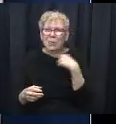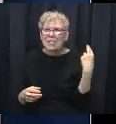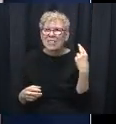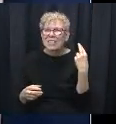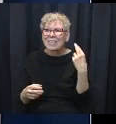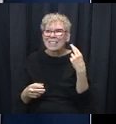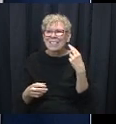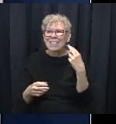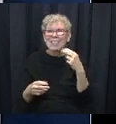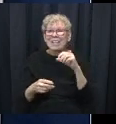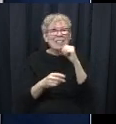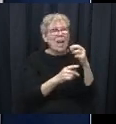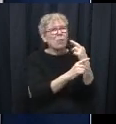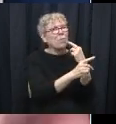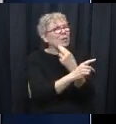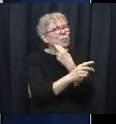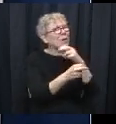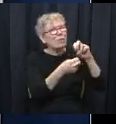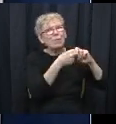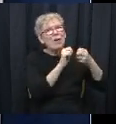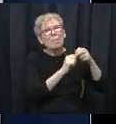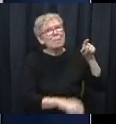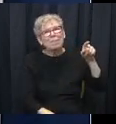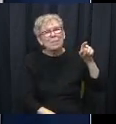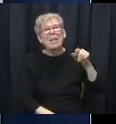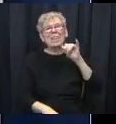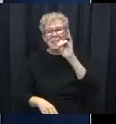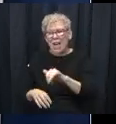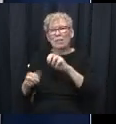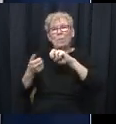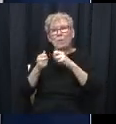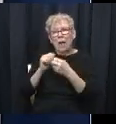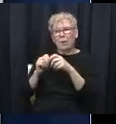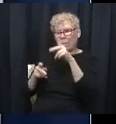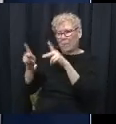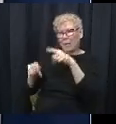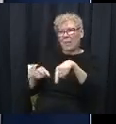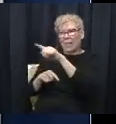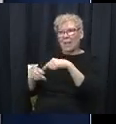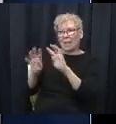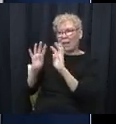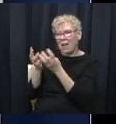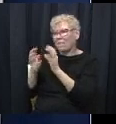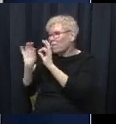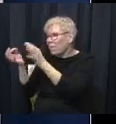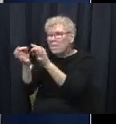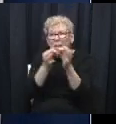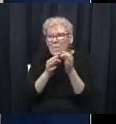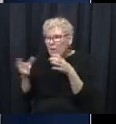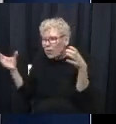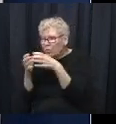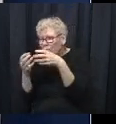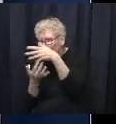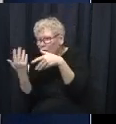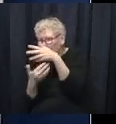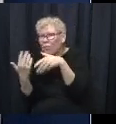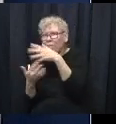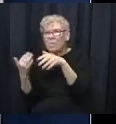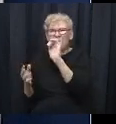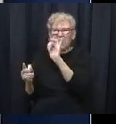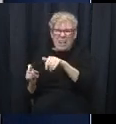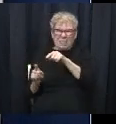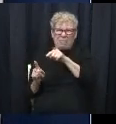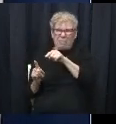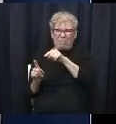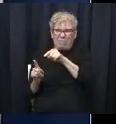from 8 different households are mixing. It's not so much about where they are mixing. So I think that, and we talked about how a lot